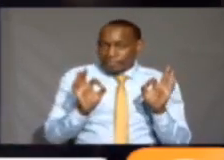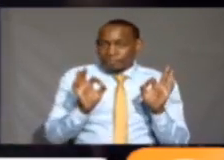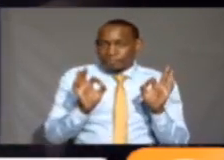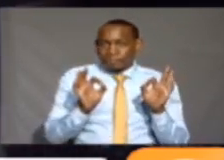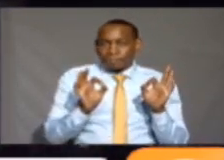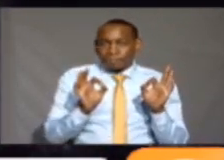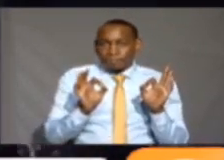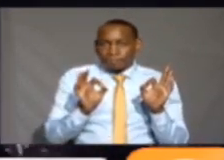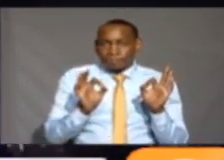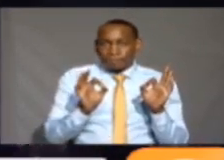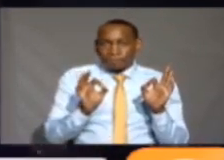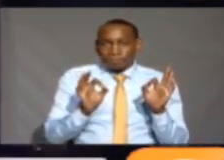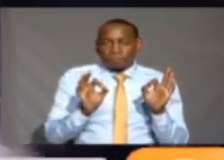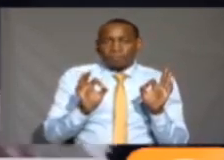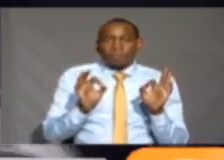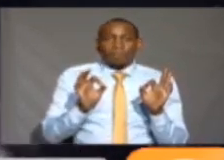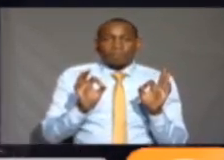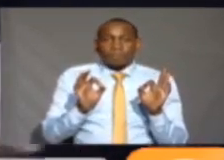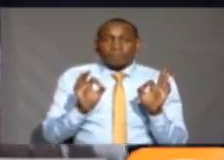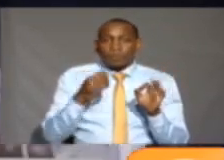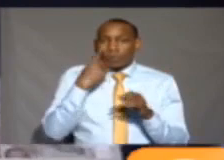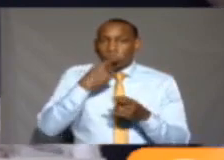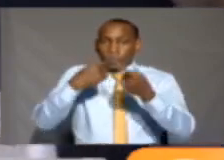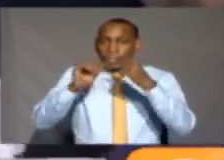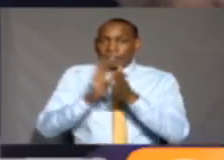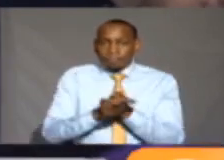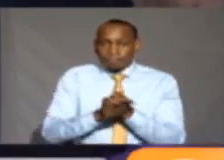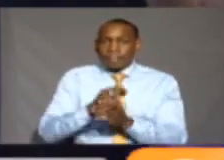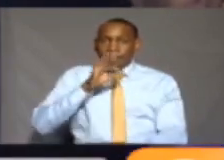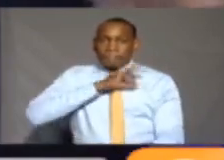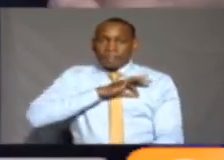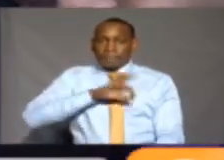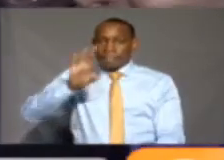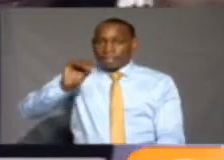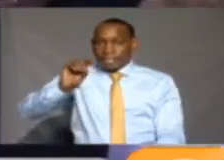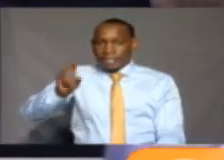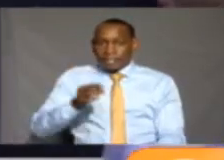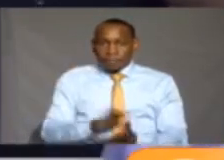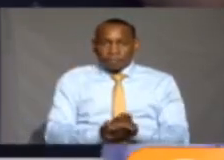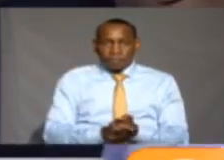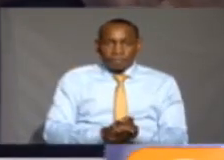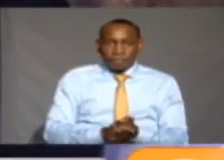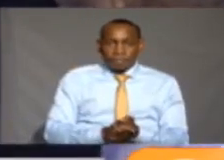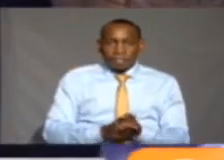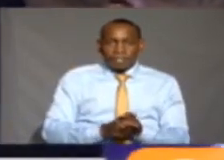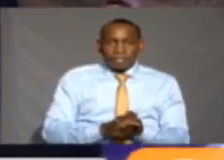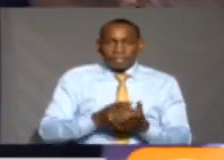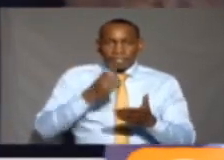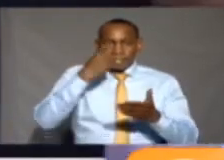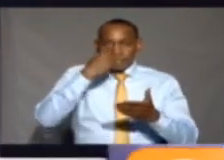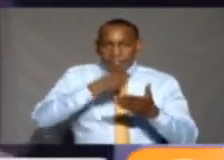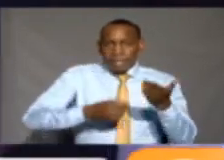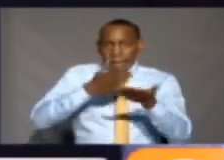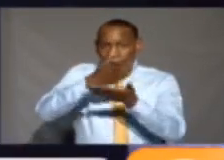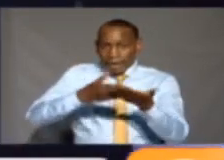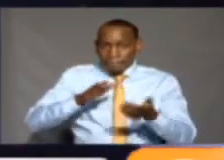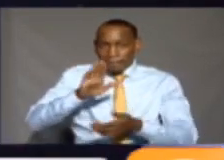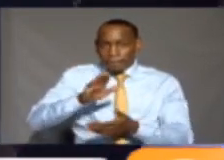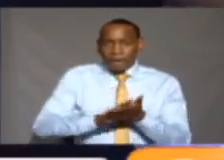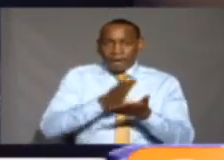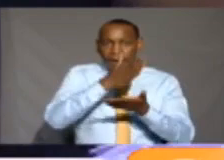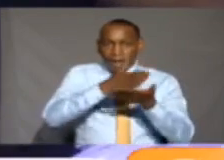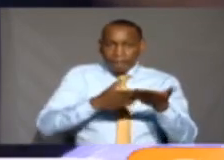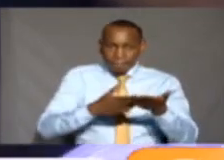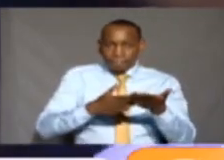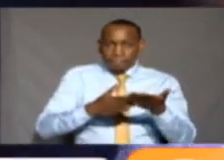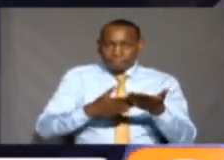it. And of course, whoever wins is going to walk away with it. But VAT is probably like half of this, so half of it is